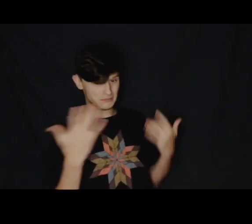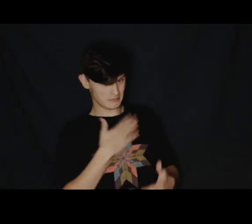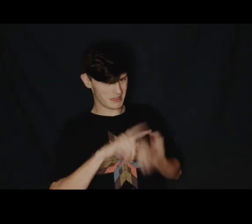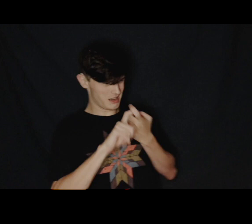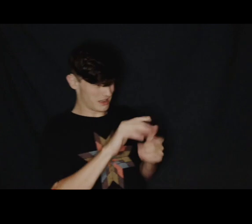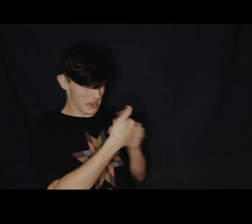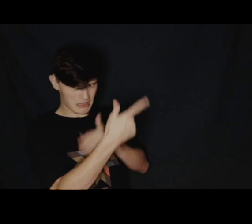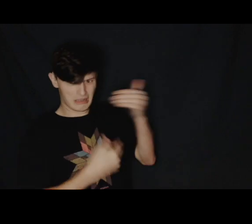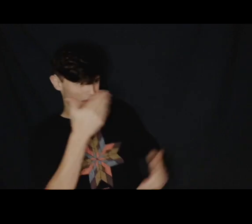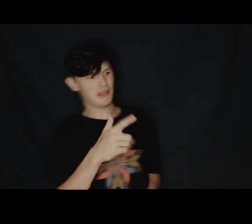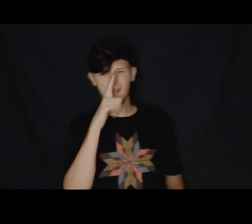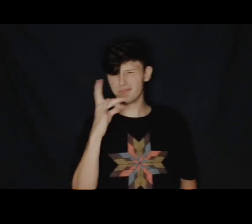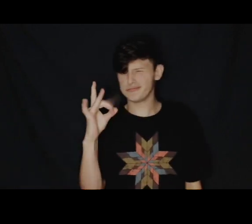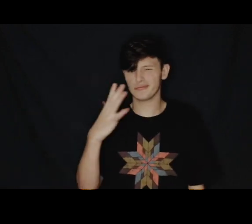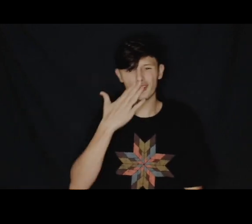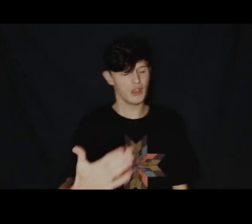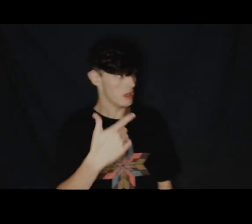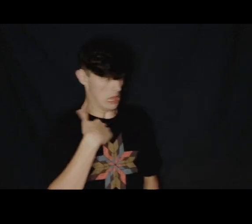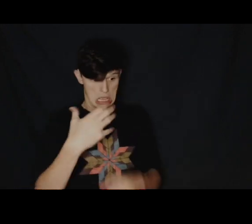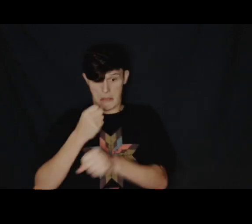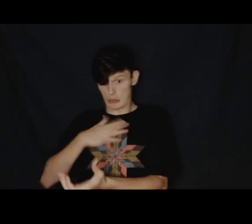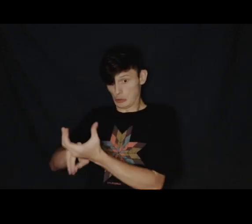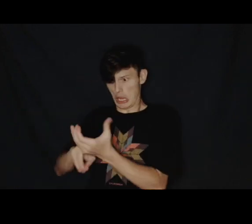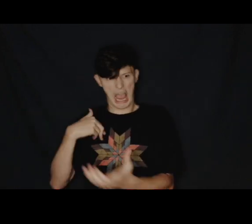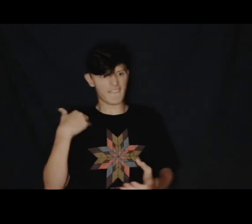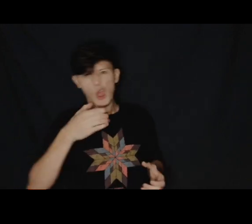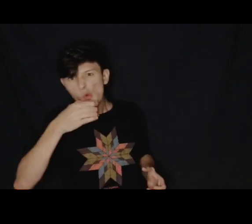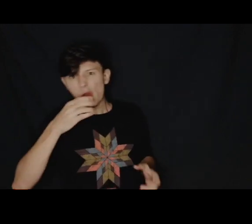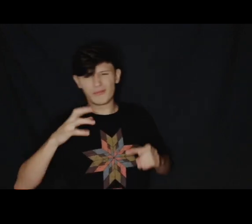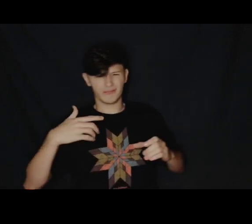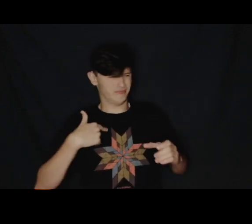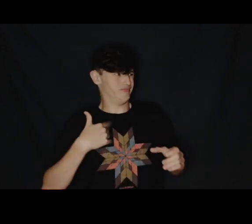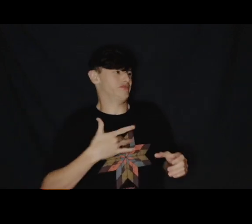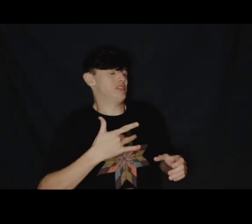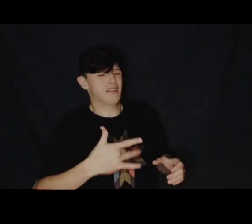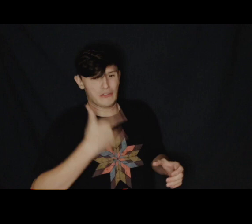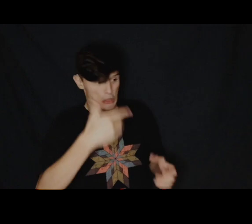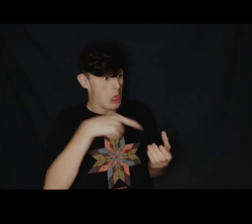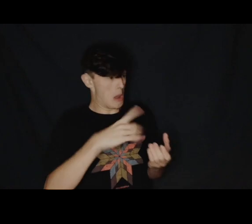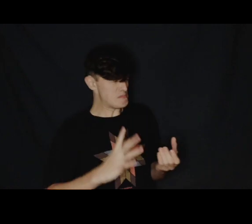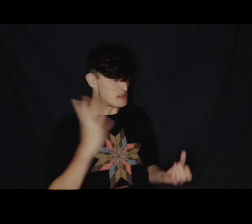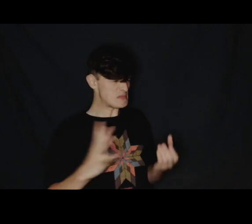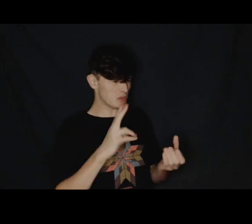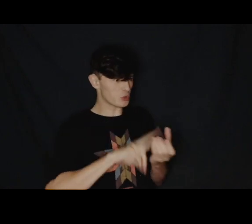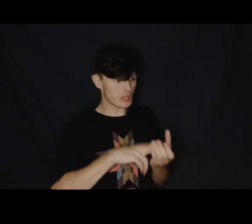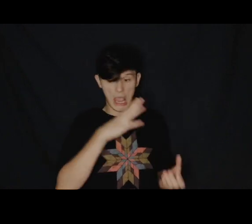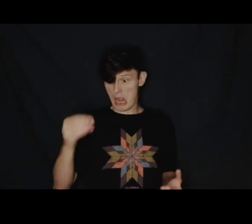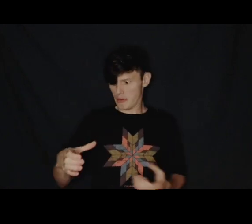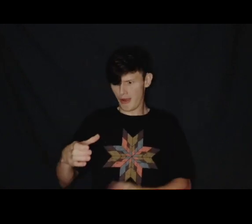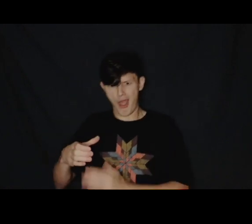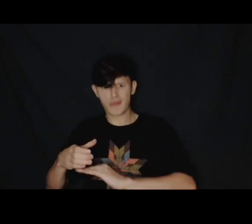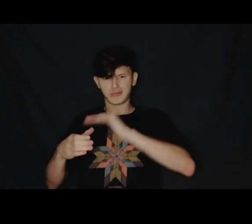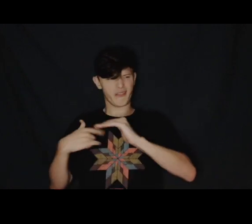Jeremy, my buddy, how's it hanging? Lunch is banging, got my sushi, got my slushy and more. The roll was negi-maki and